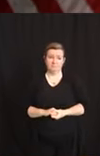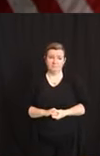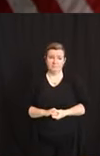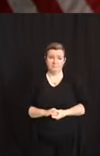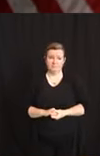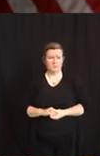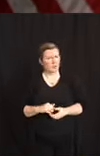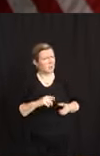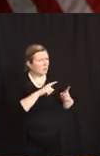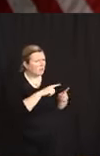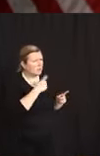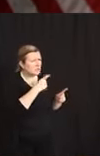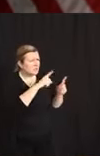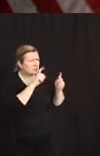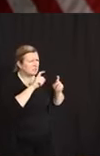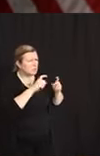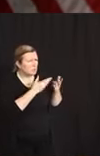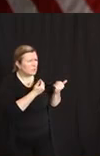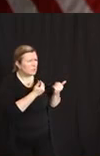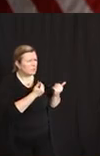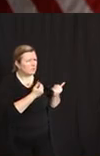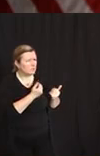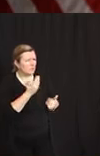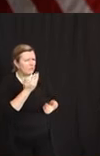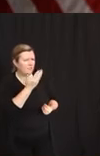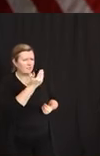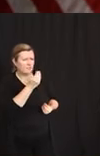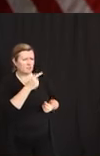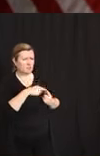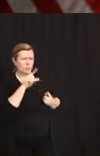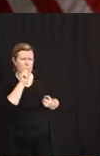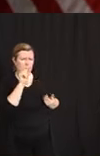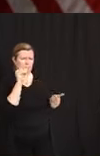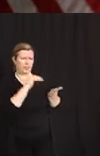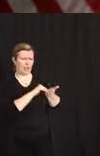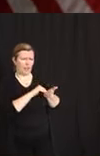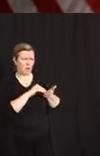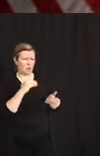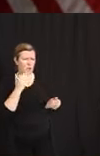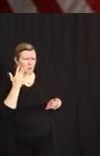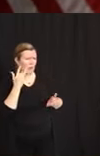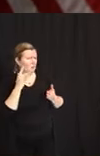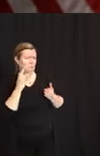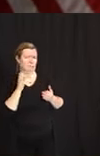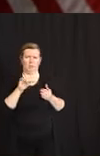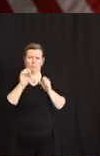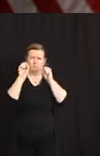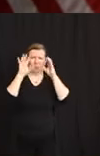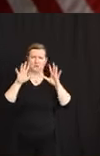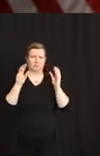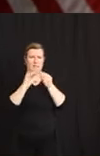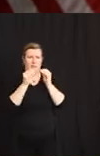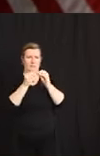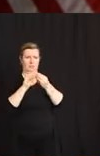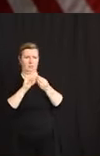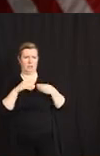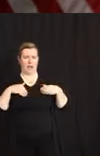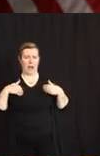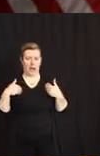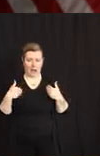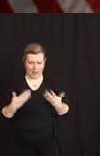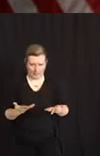I understand it's double of where we are now, but it would seem to the average person who does not have the insight that